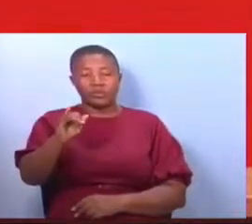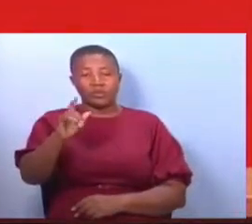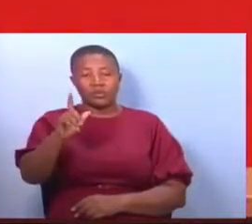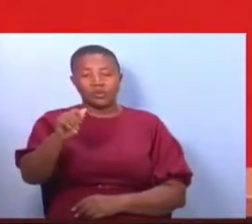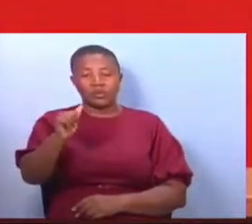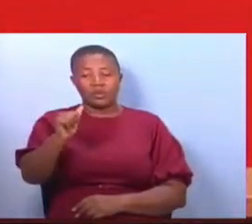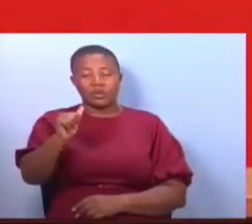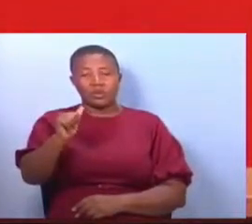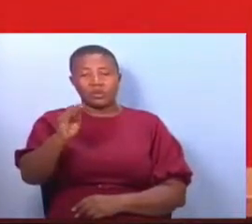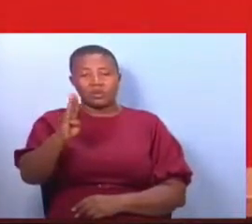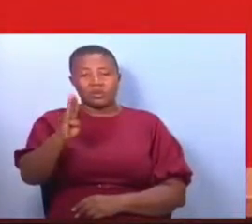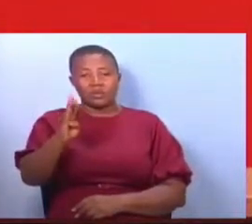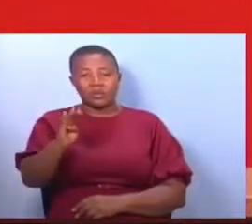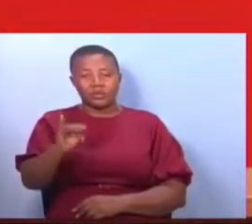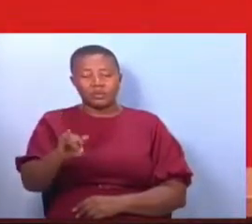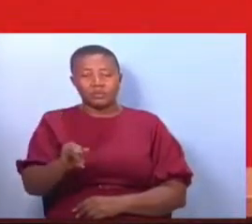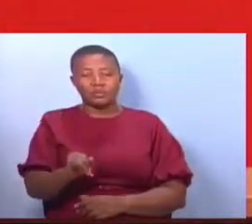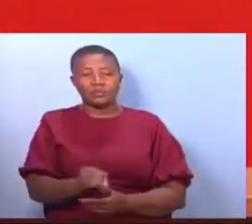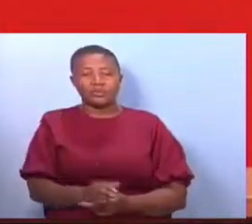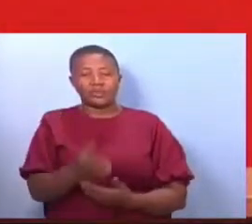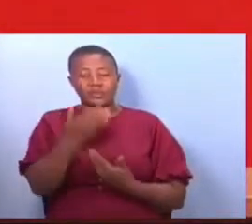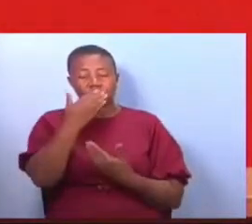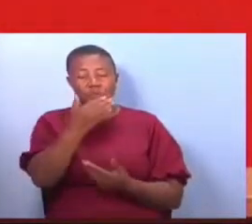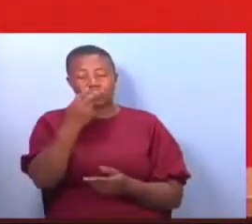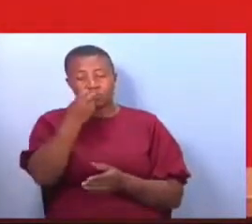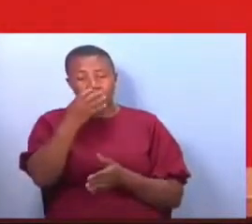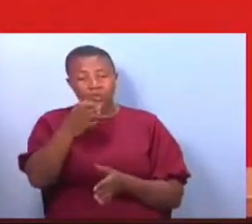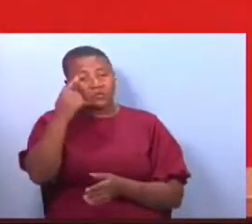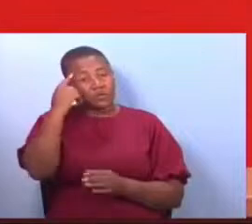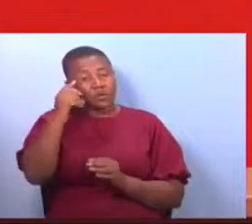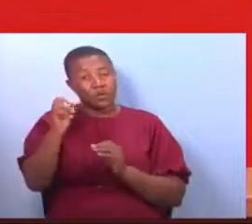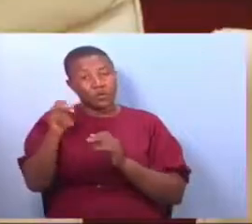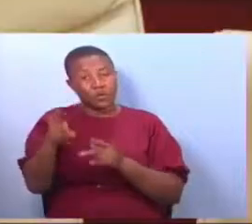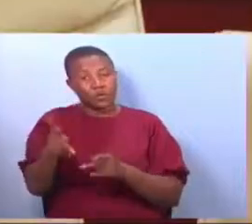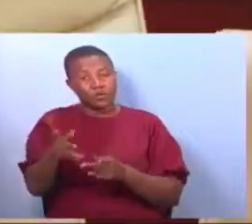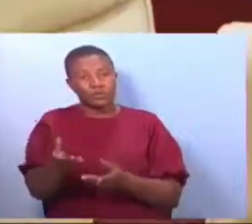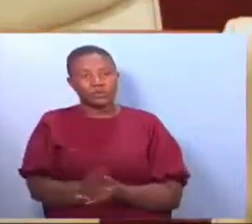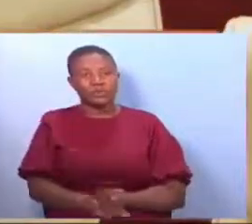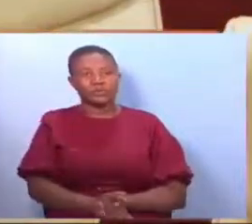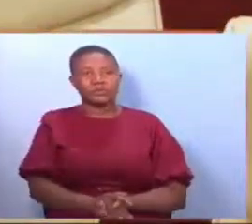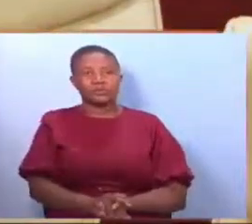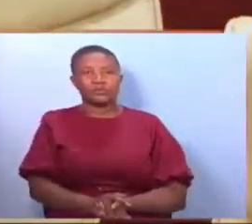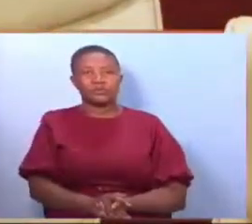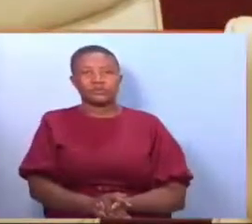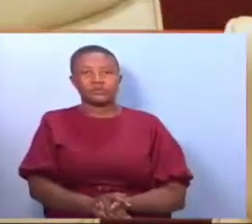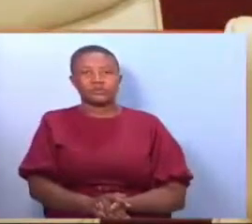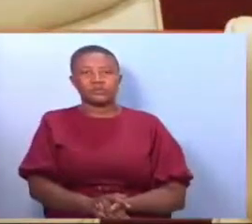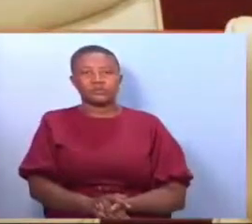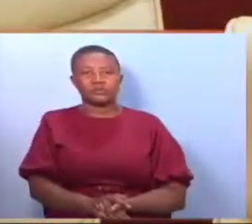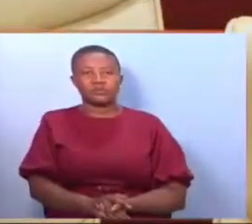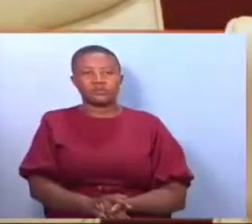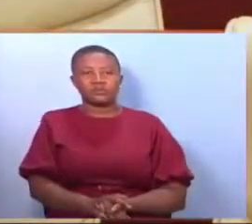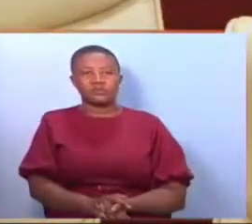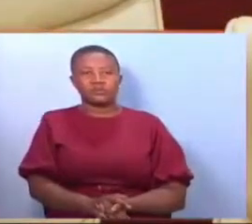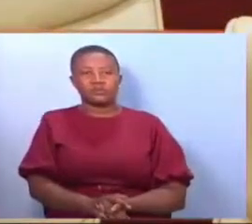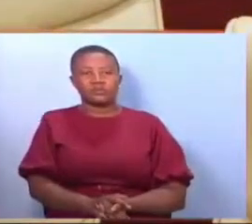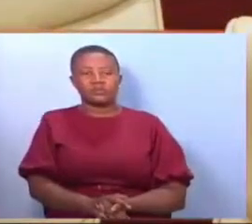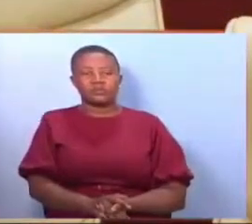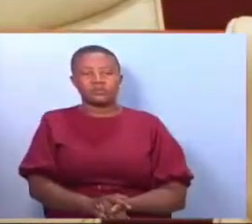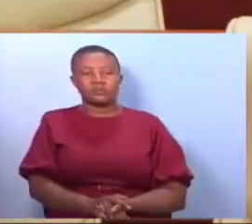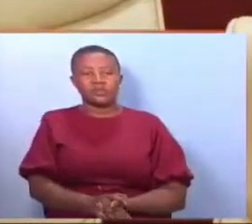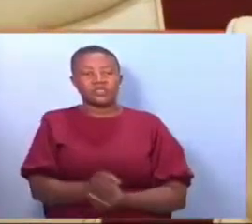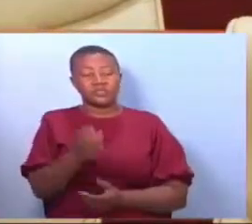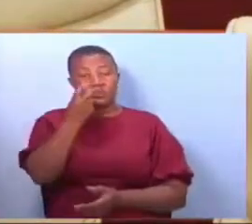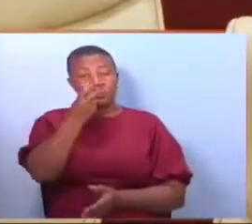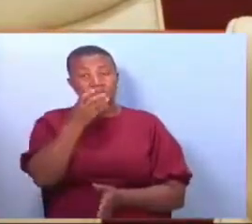Thank you, Mr. Speaker. Thank you for the opportunity to also comment on the statement. Mr.